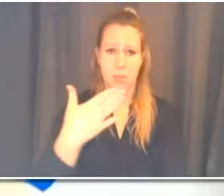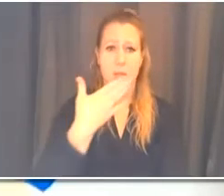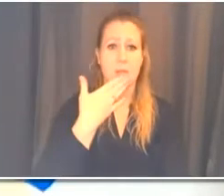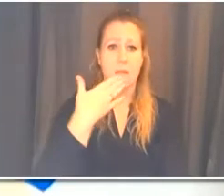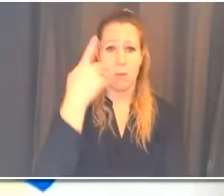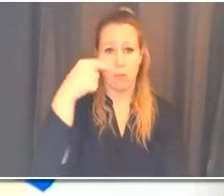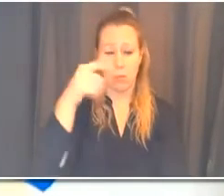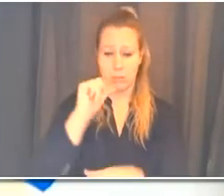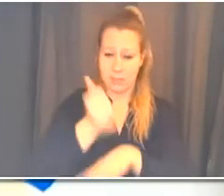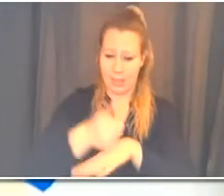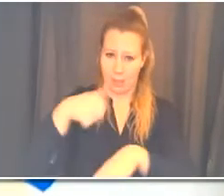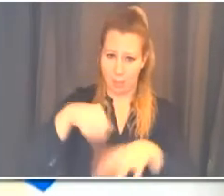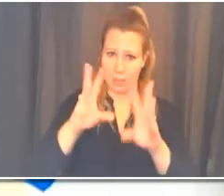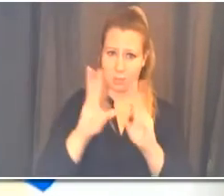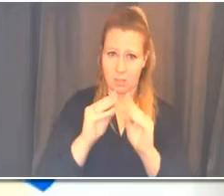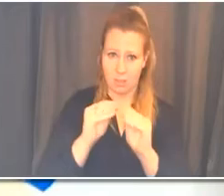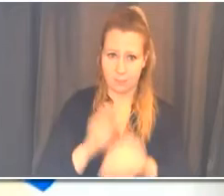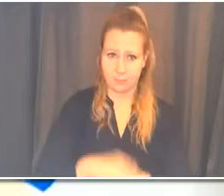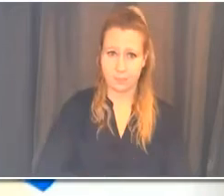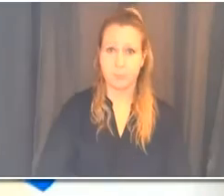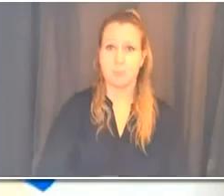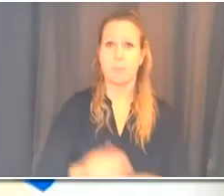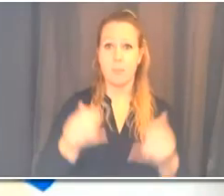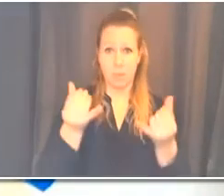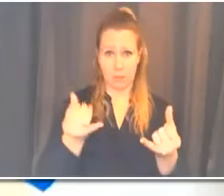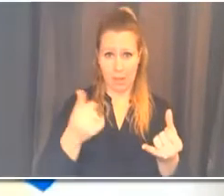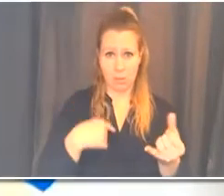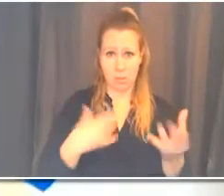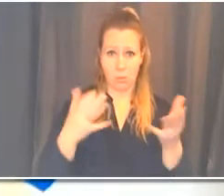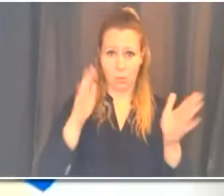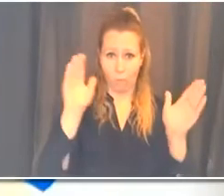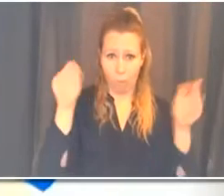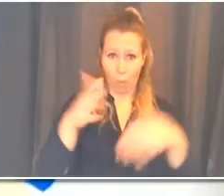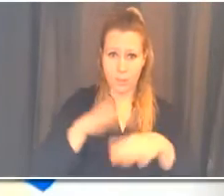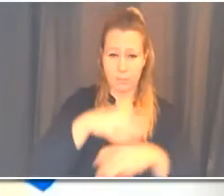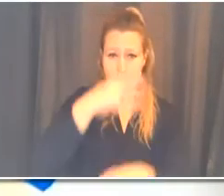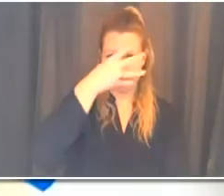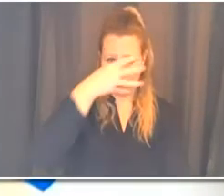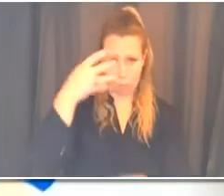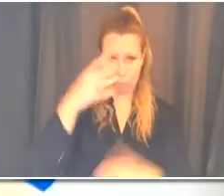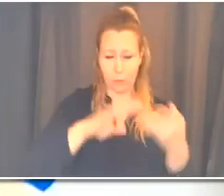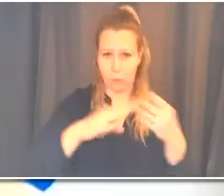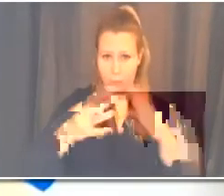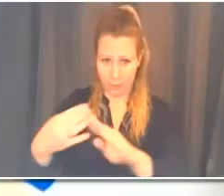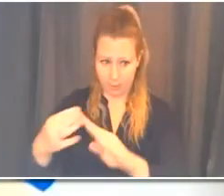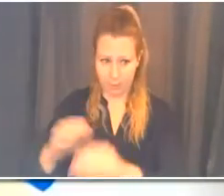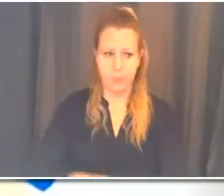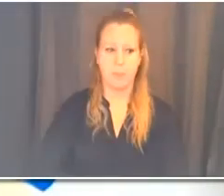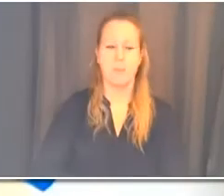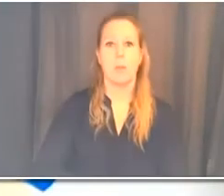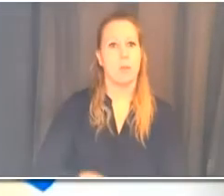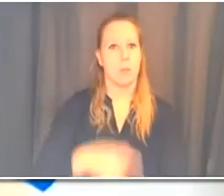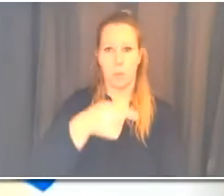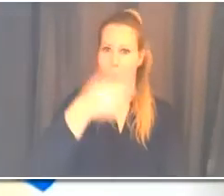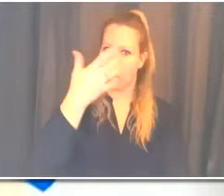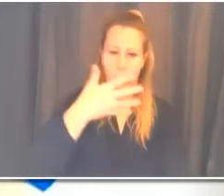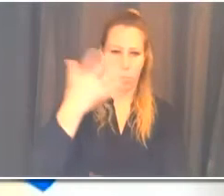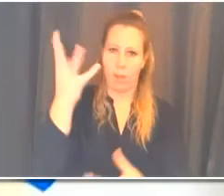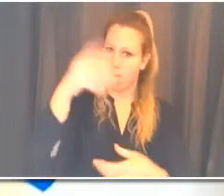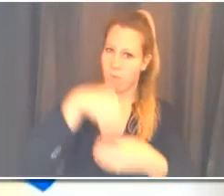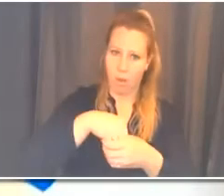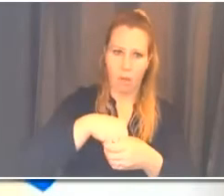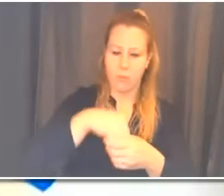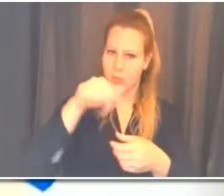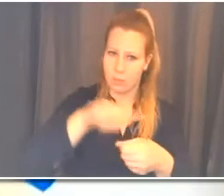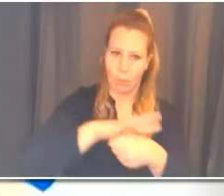uh what we're trying to fix here in the city as well and I want to talk specifically about DV cases uh that will